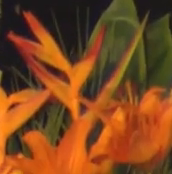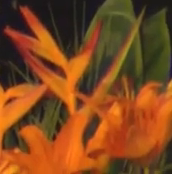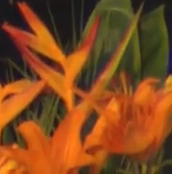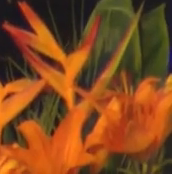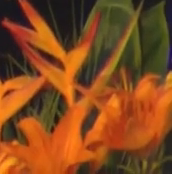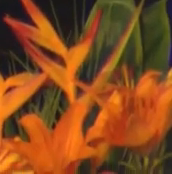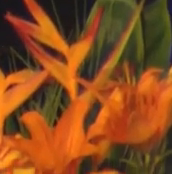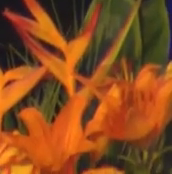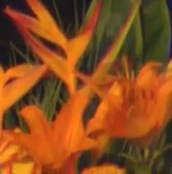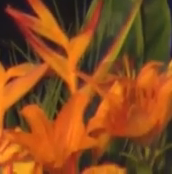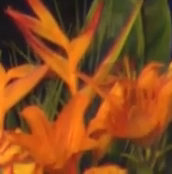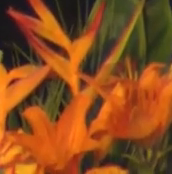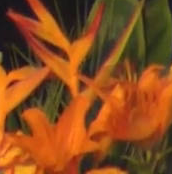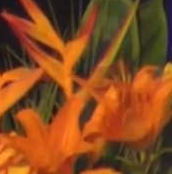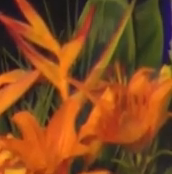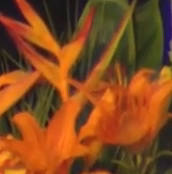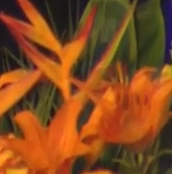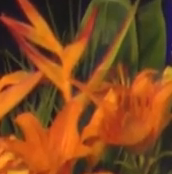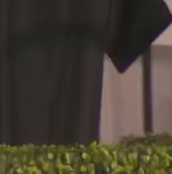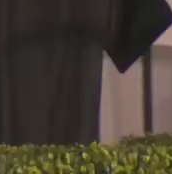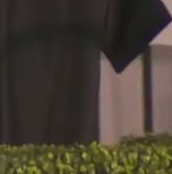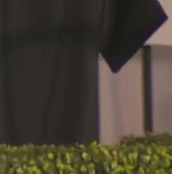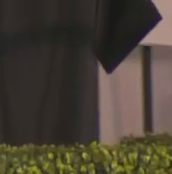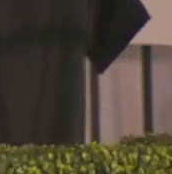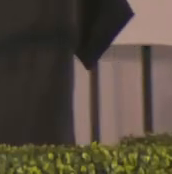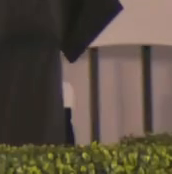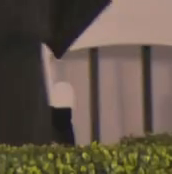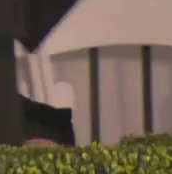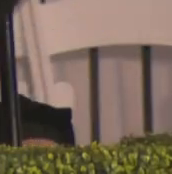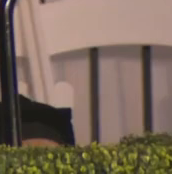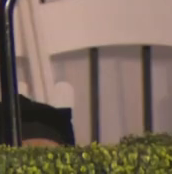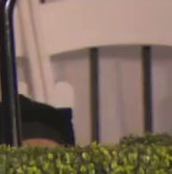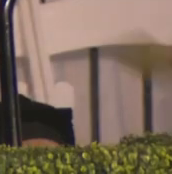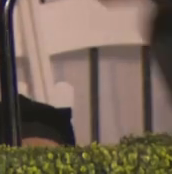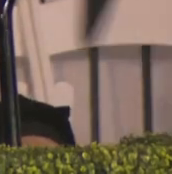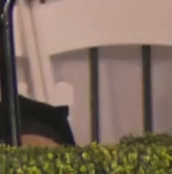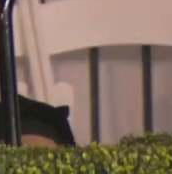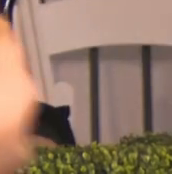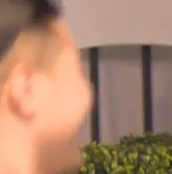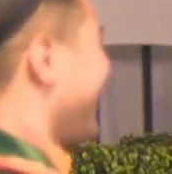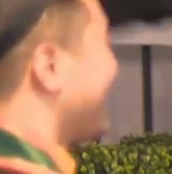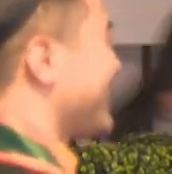Michaela Marie Salcedo. Angel Baby Gilbert Diaz.